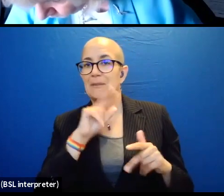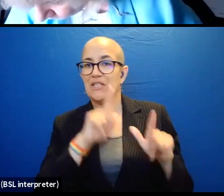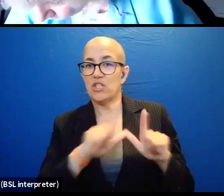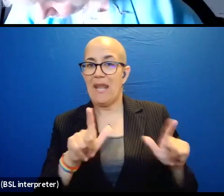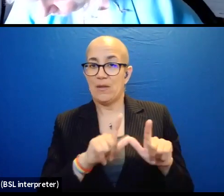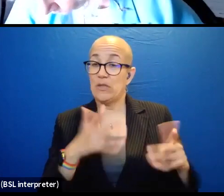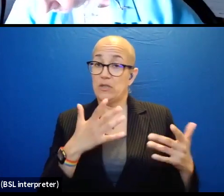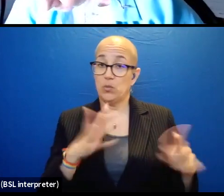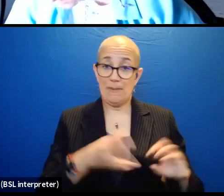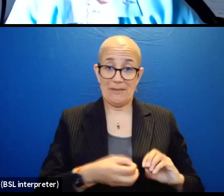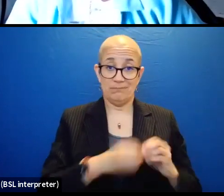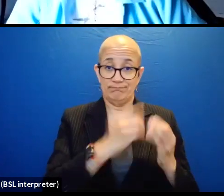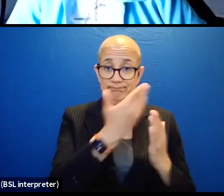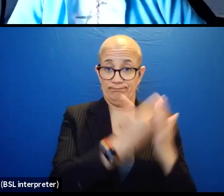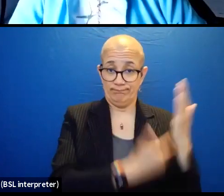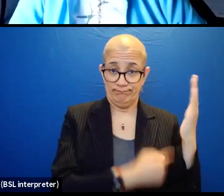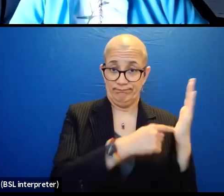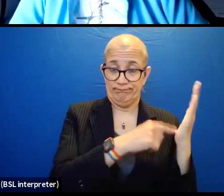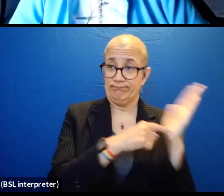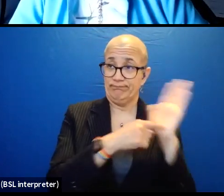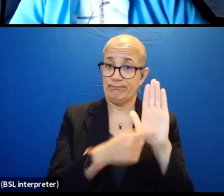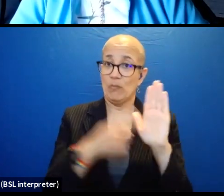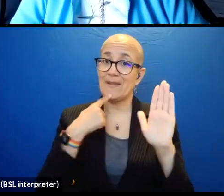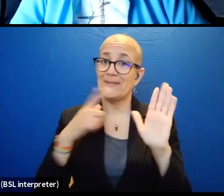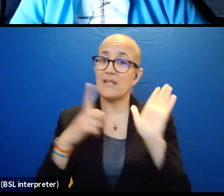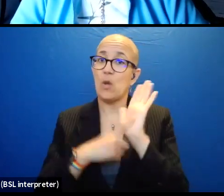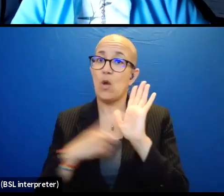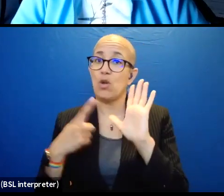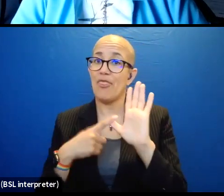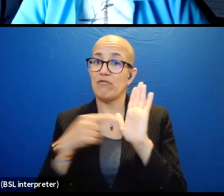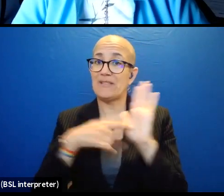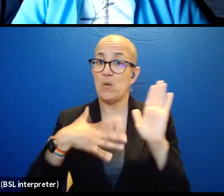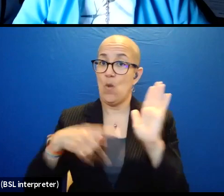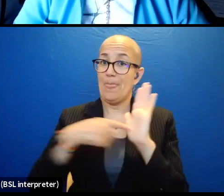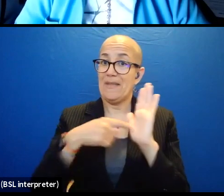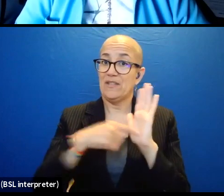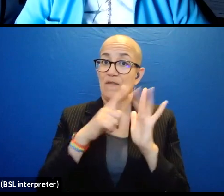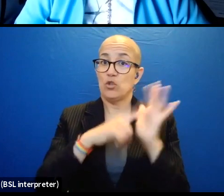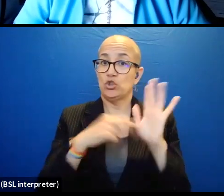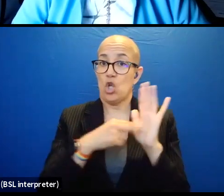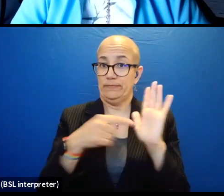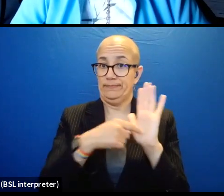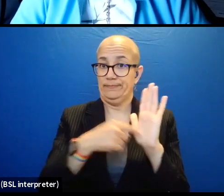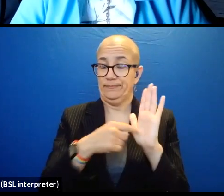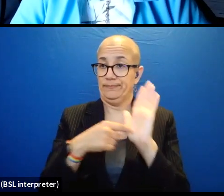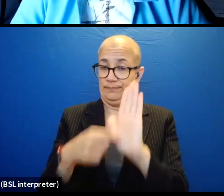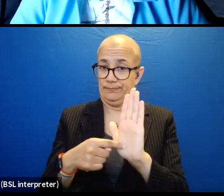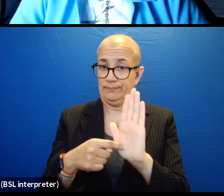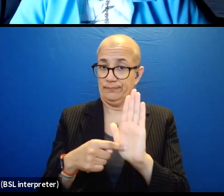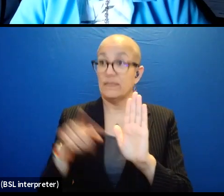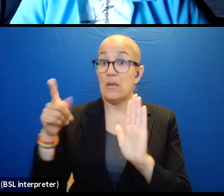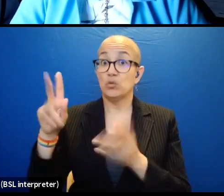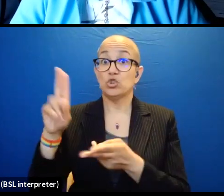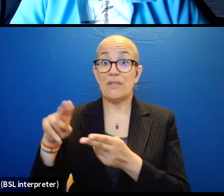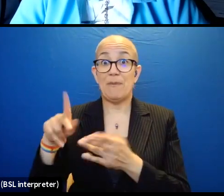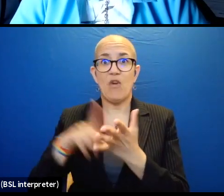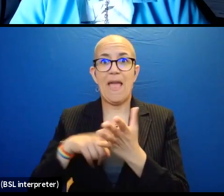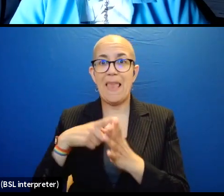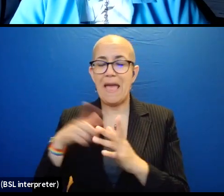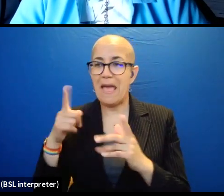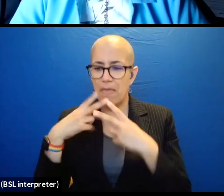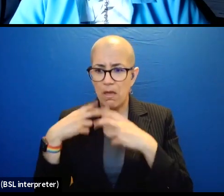authority, we'd like this for John, it was a lot cheaper than sending to a special school. So they initially didn't like it, but then